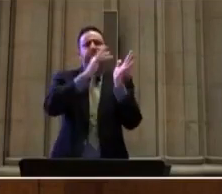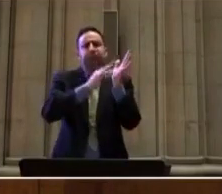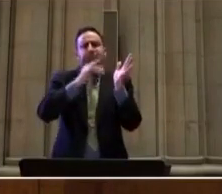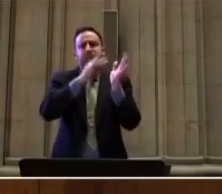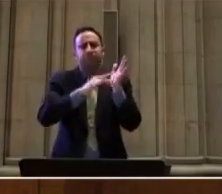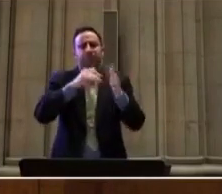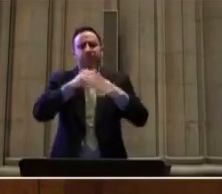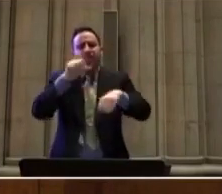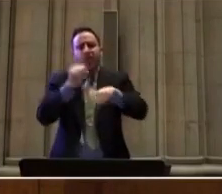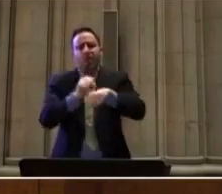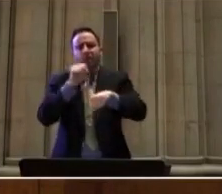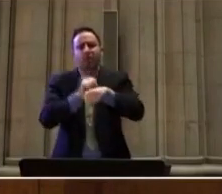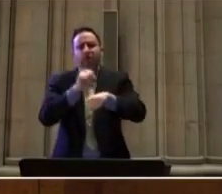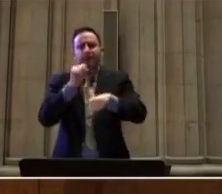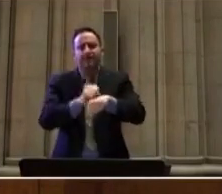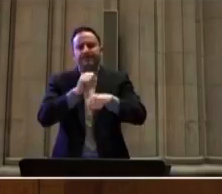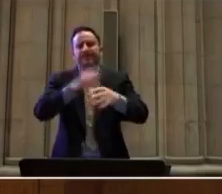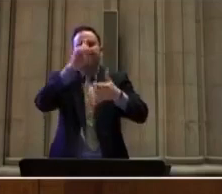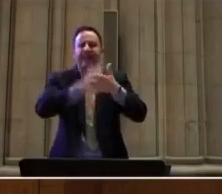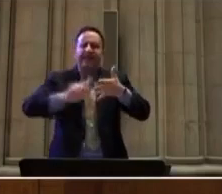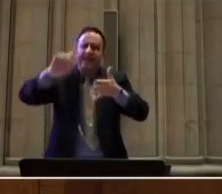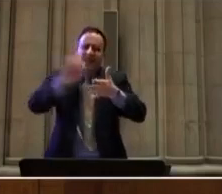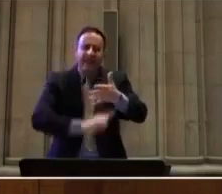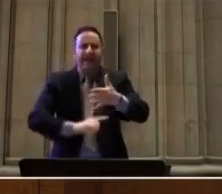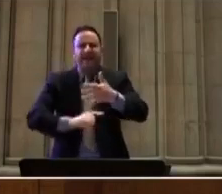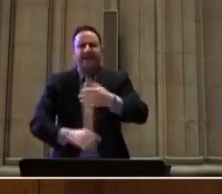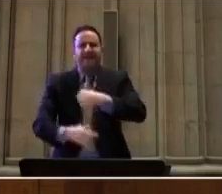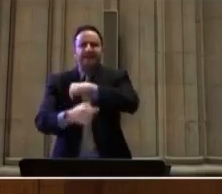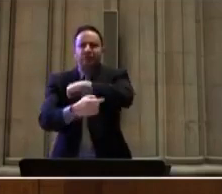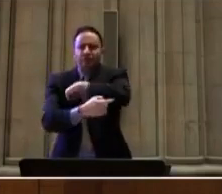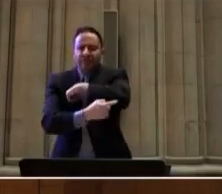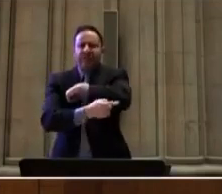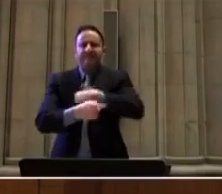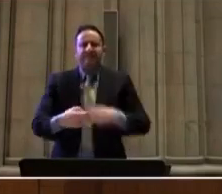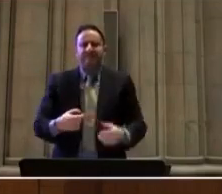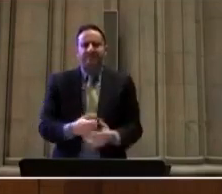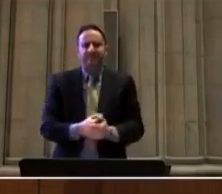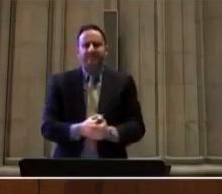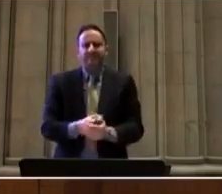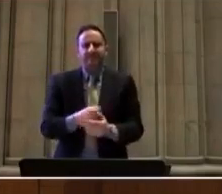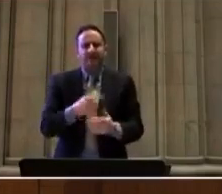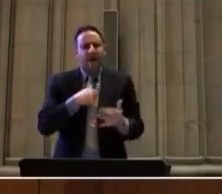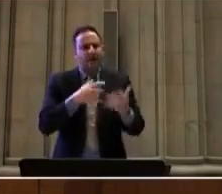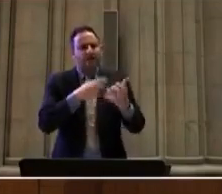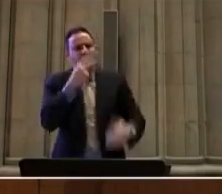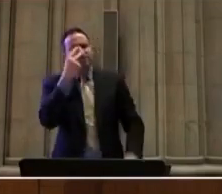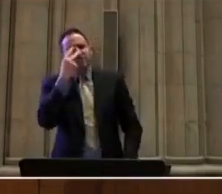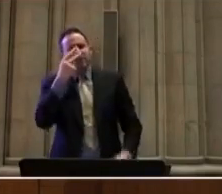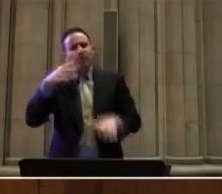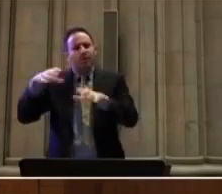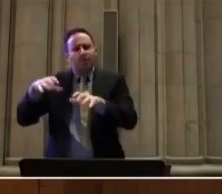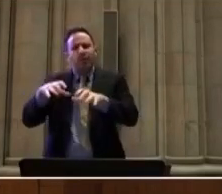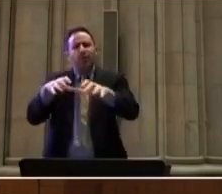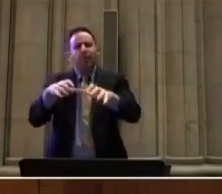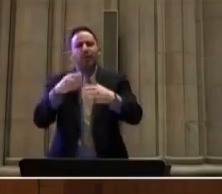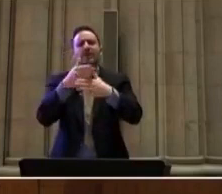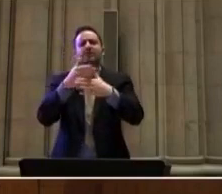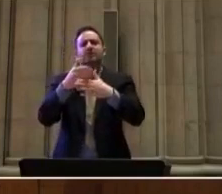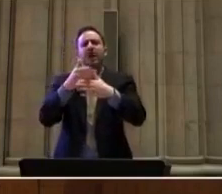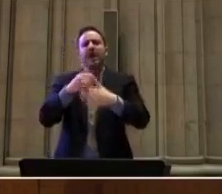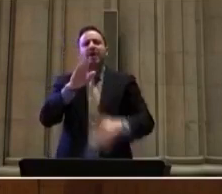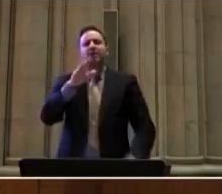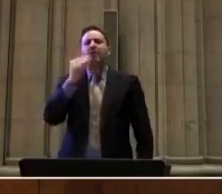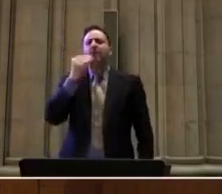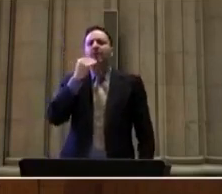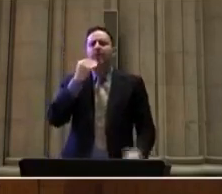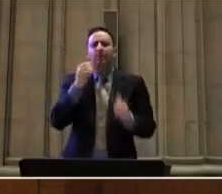the oppressed, cancel debts. What I'm interested in is seeing you do is I want you to share your food with